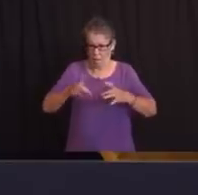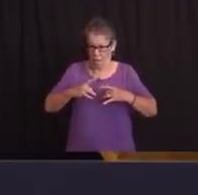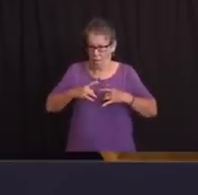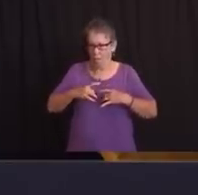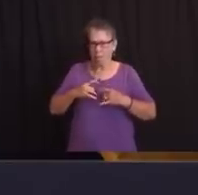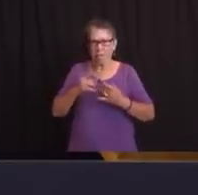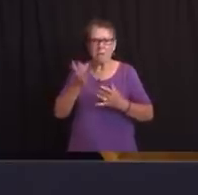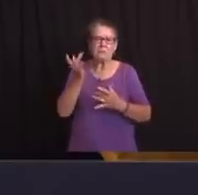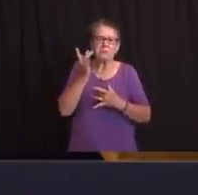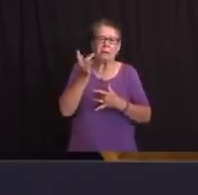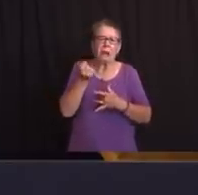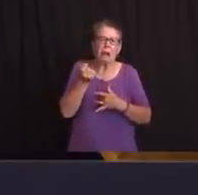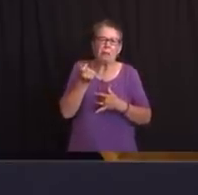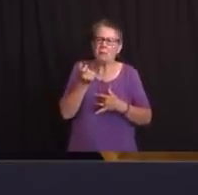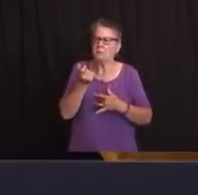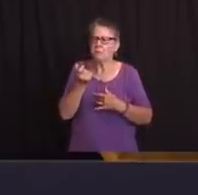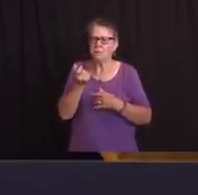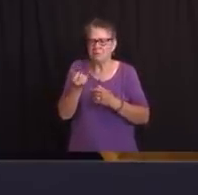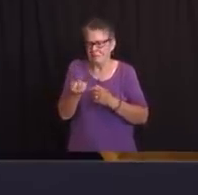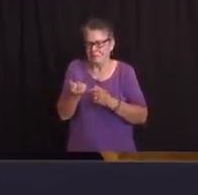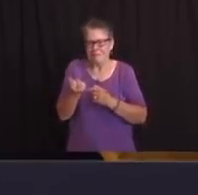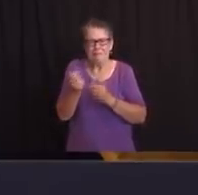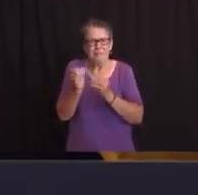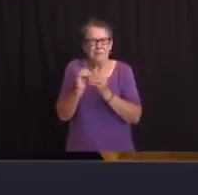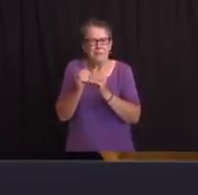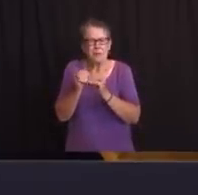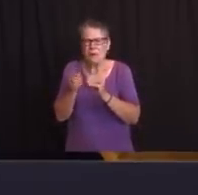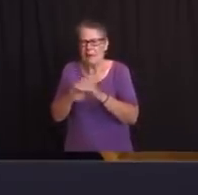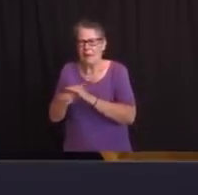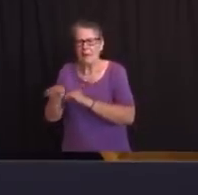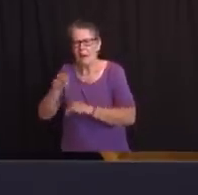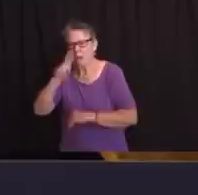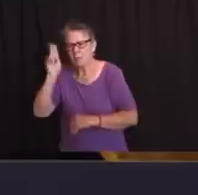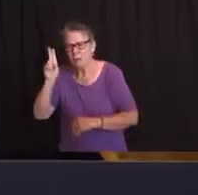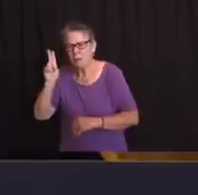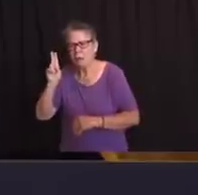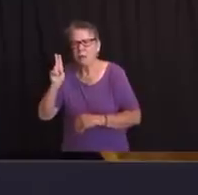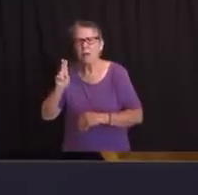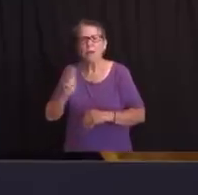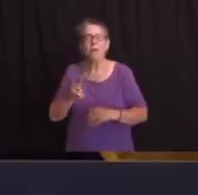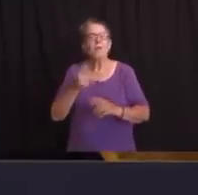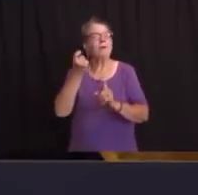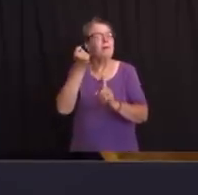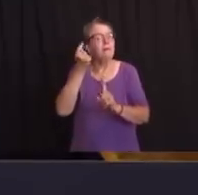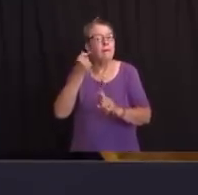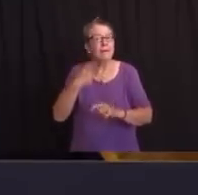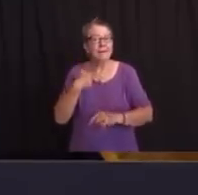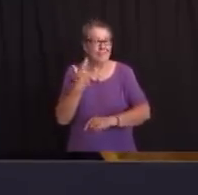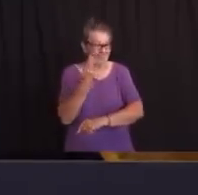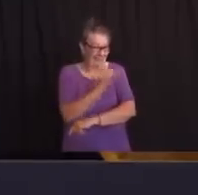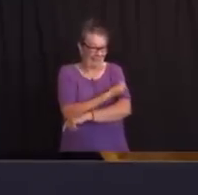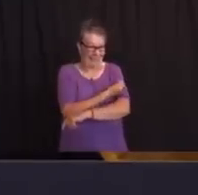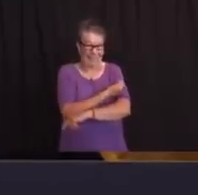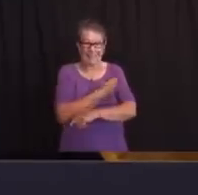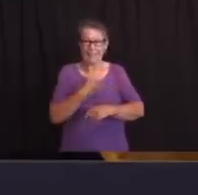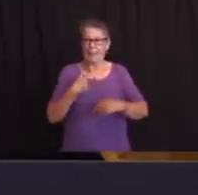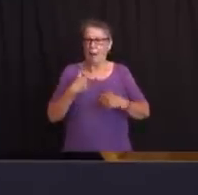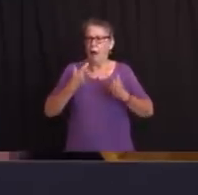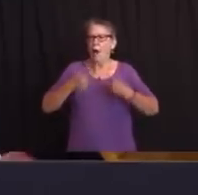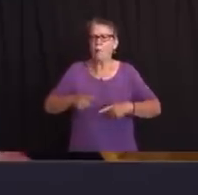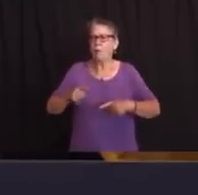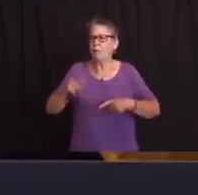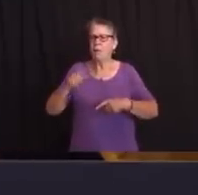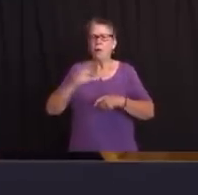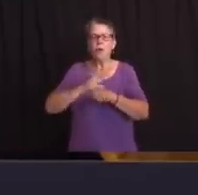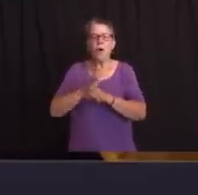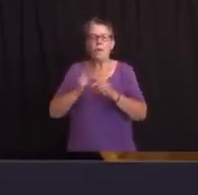level that somebody who's unvaccinated could infect them, and yet my own personal reality and reaction to the virus is dramatically different